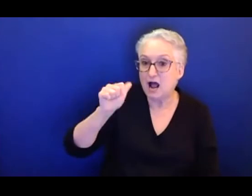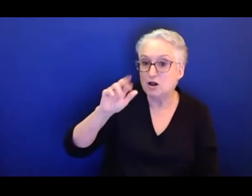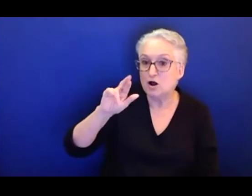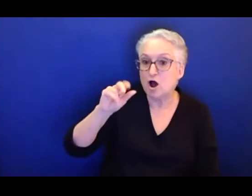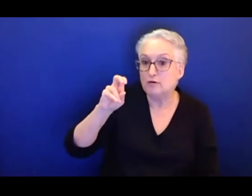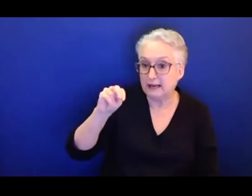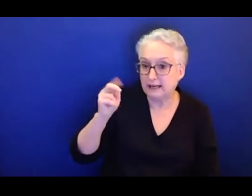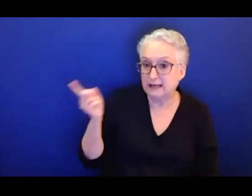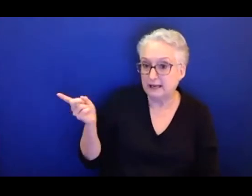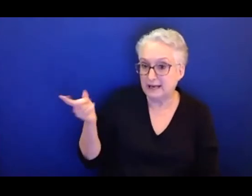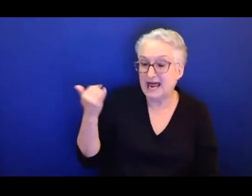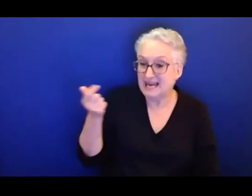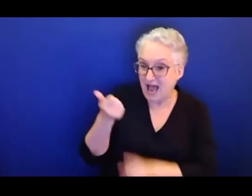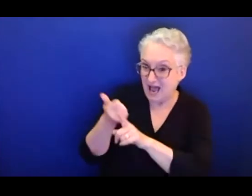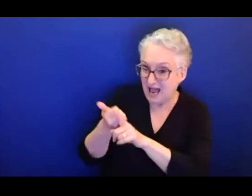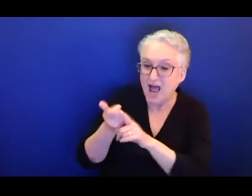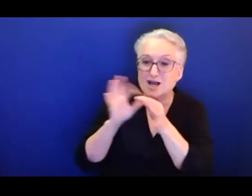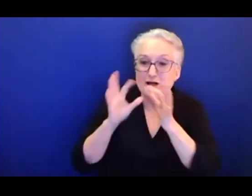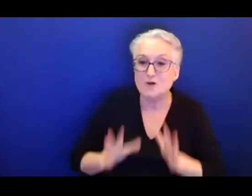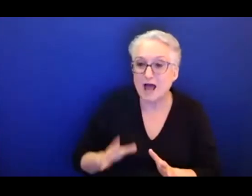Center's CDBG